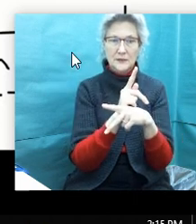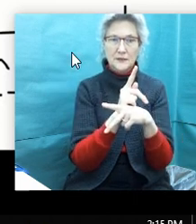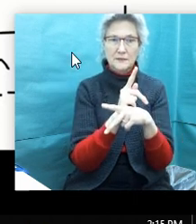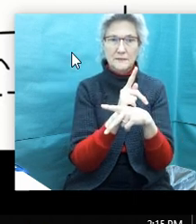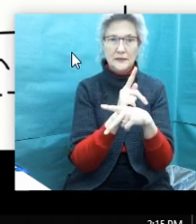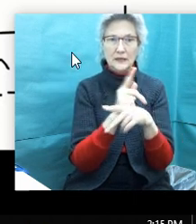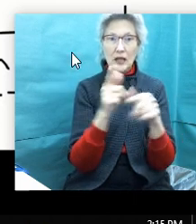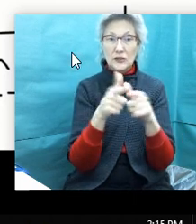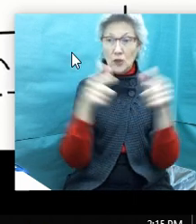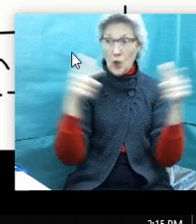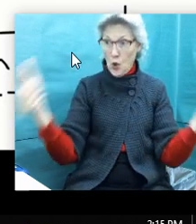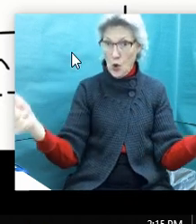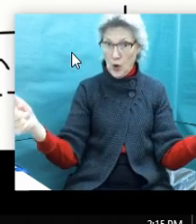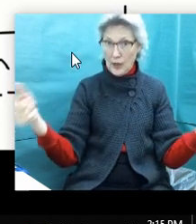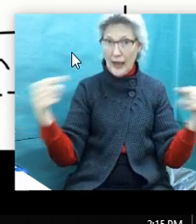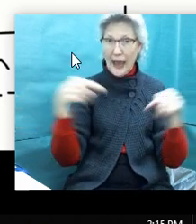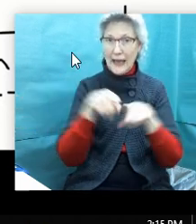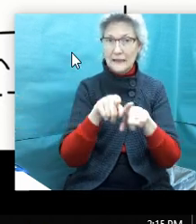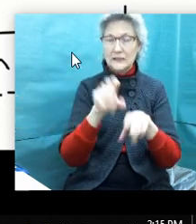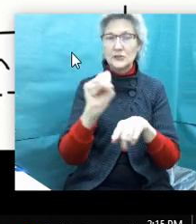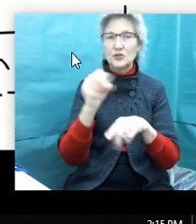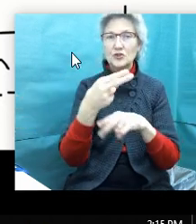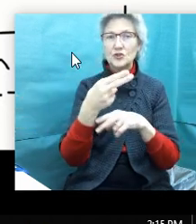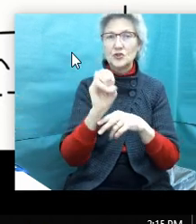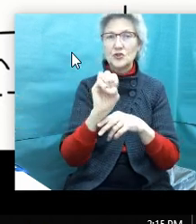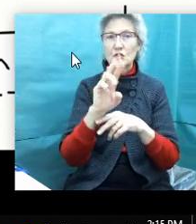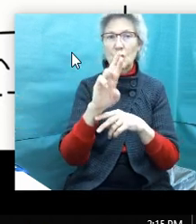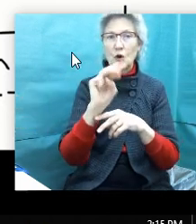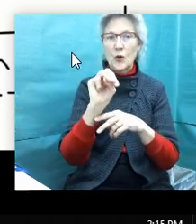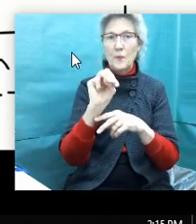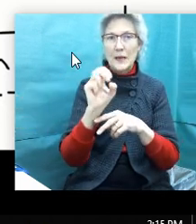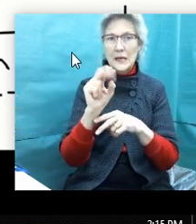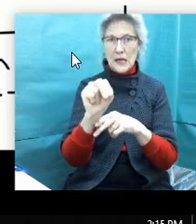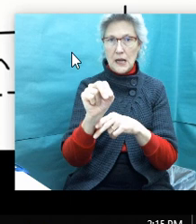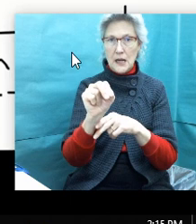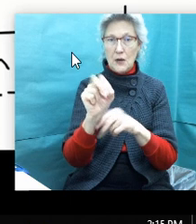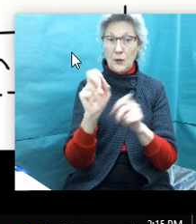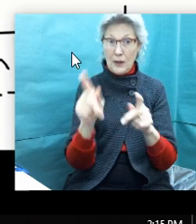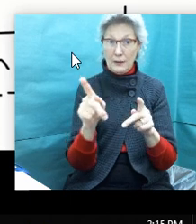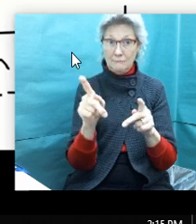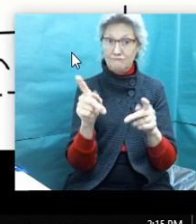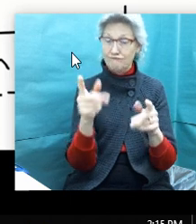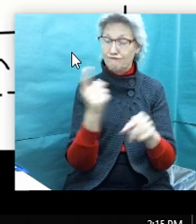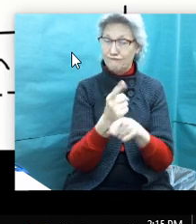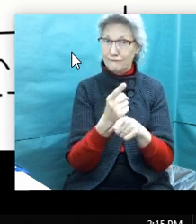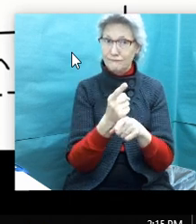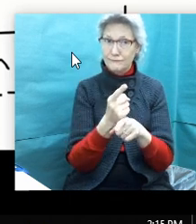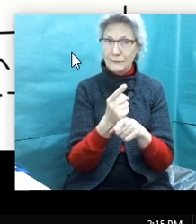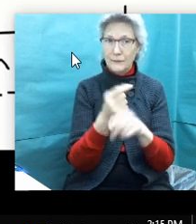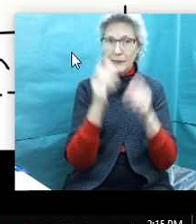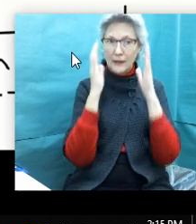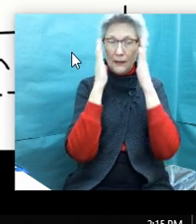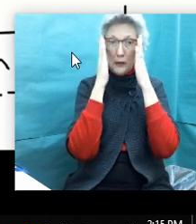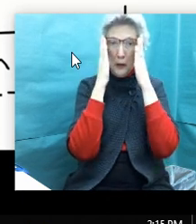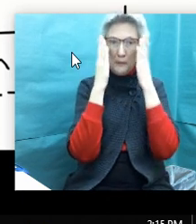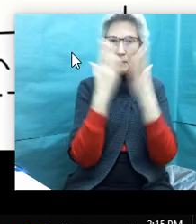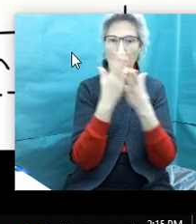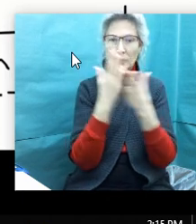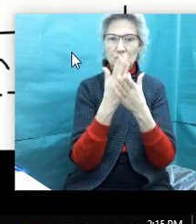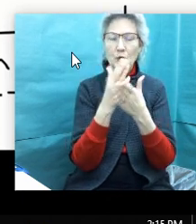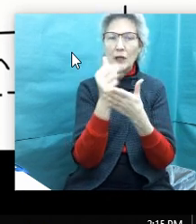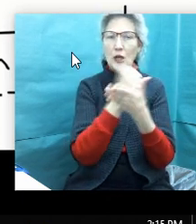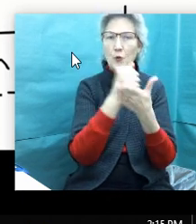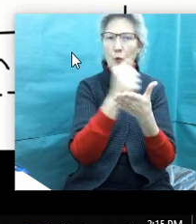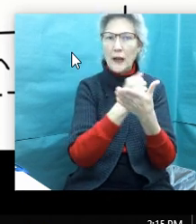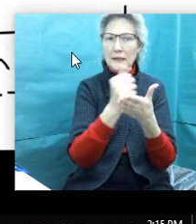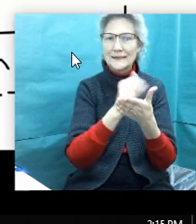is 5 times as long as Sherman. All right, we got that one covered. I'm going to pause so I can clear my board